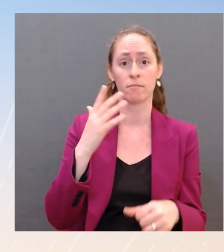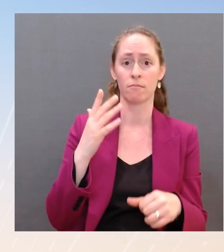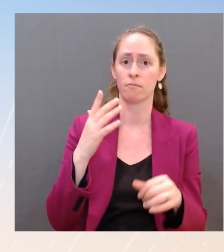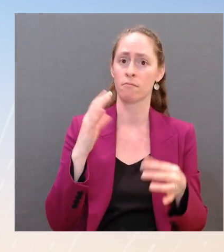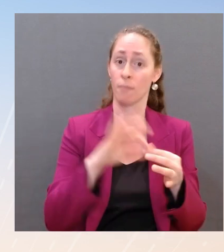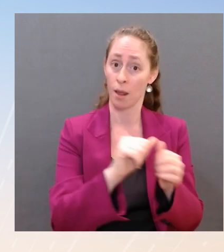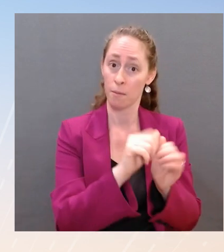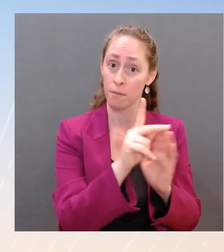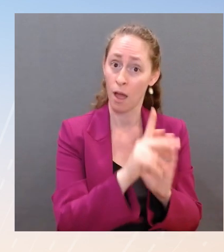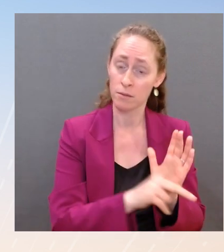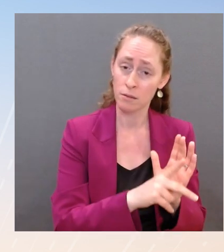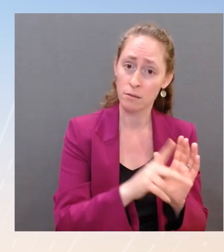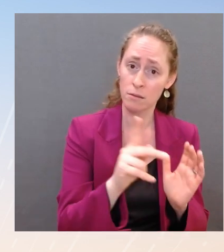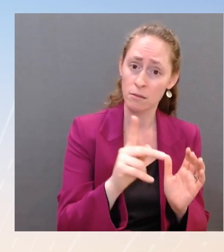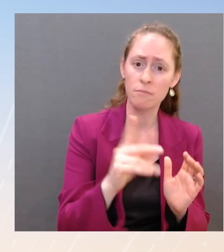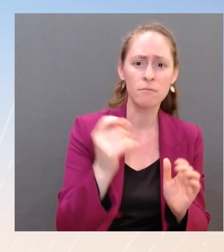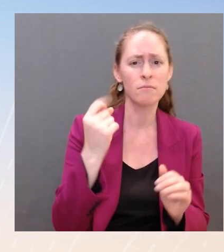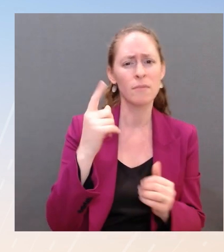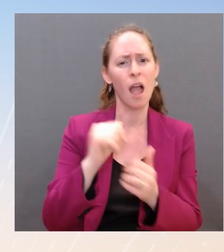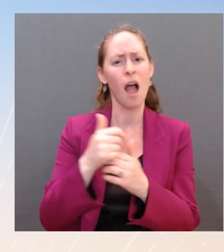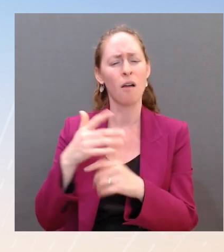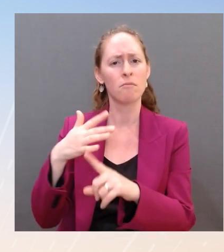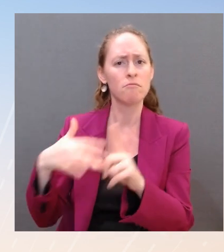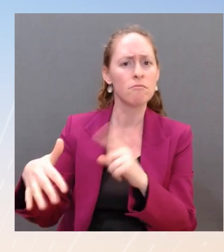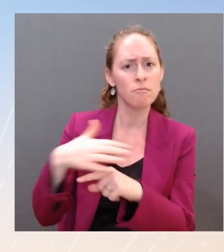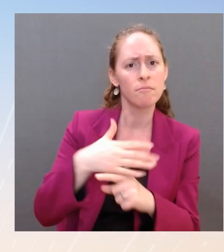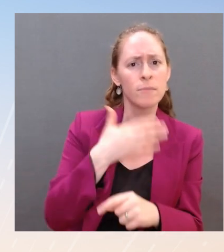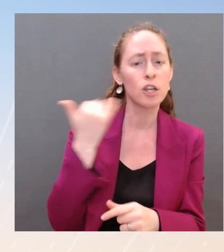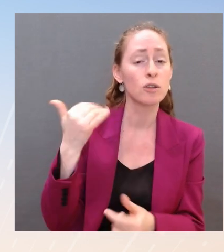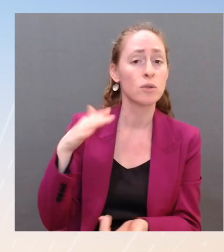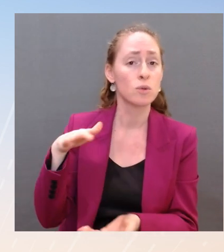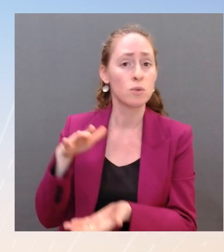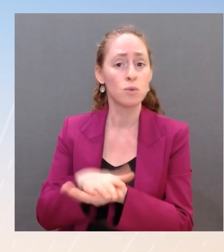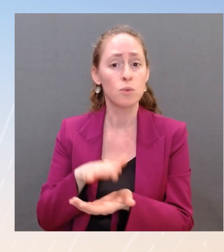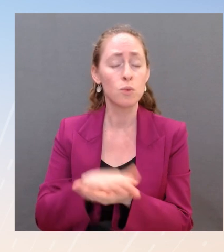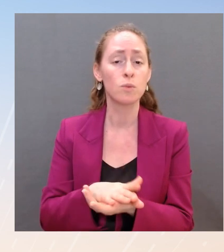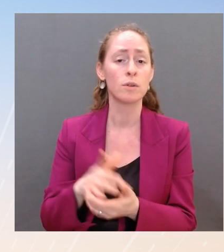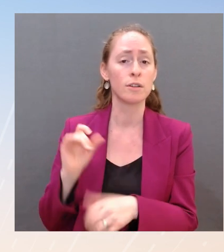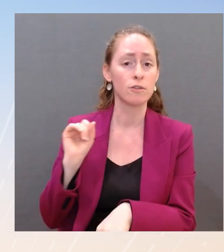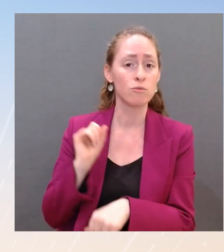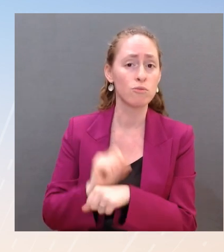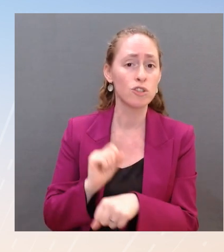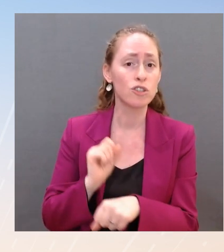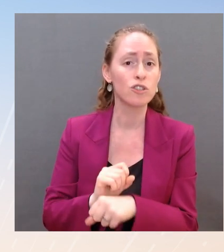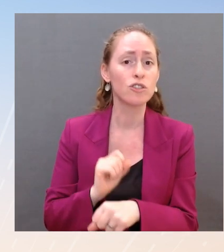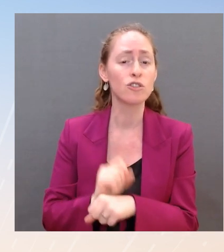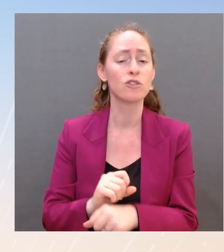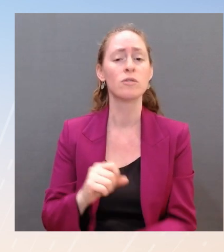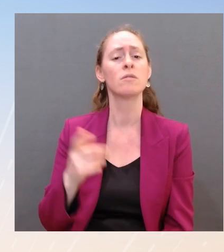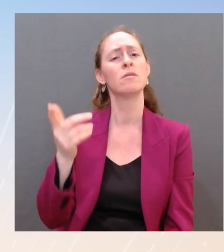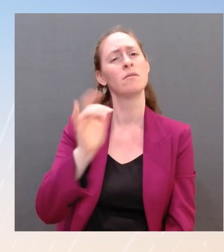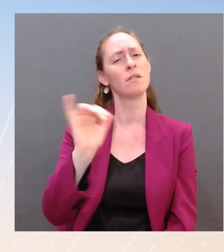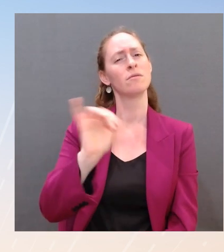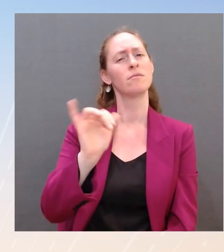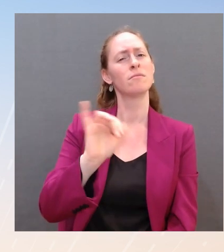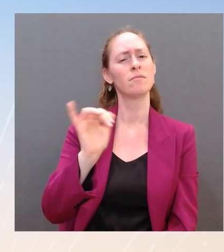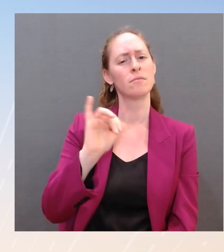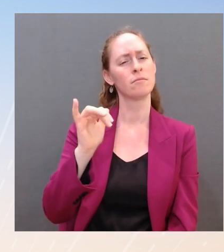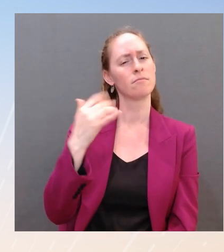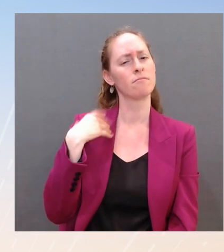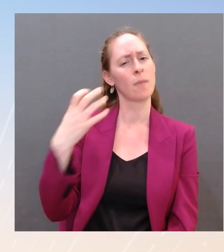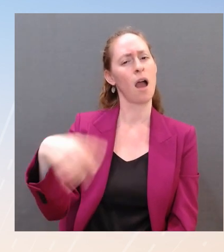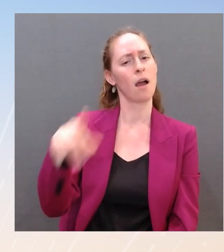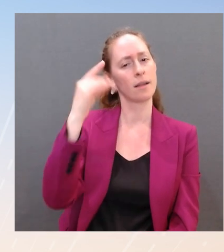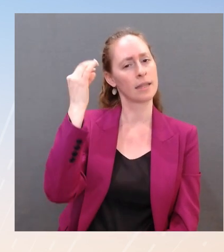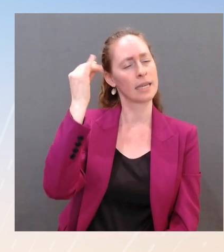that. But movements are ultimately built and sustained when we change hearts and minds. And that's why each of us has power to